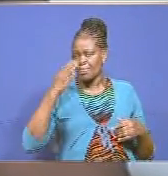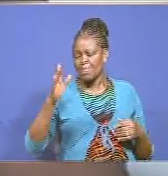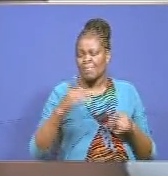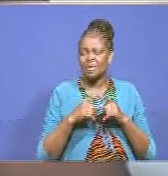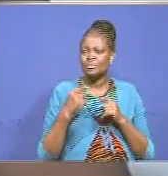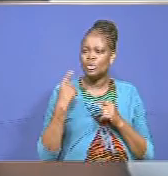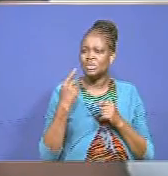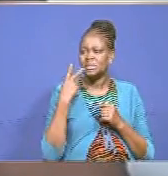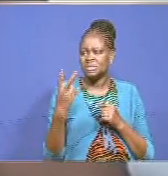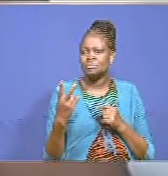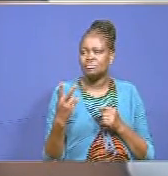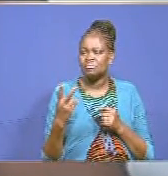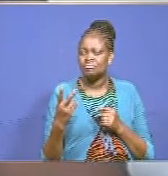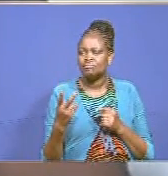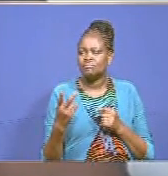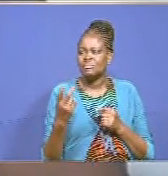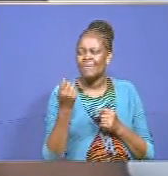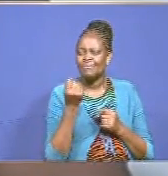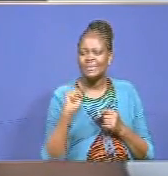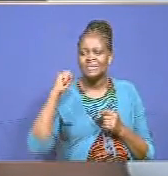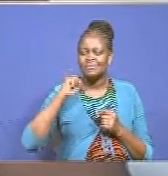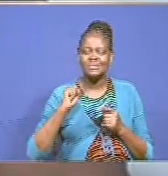only see them throwing